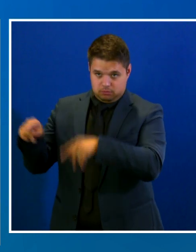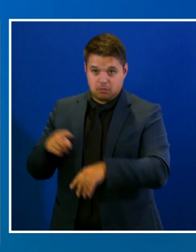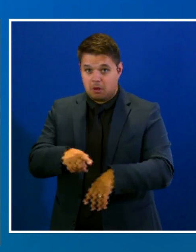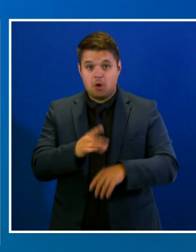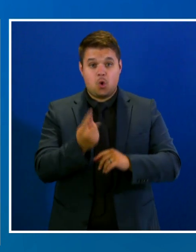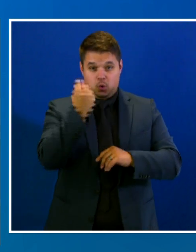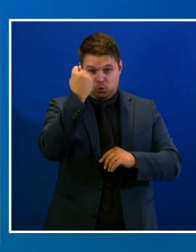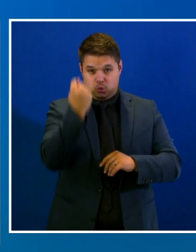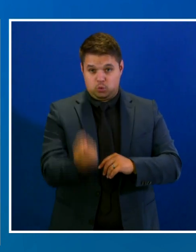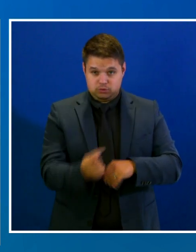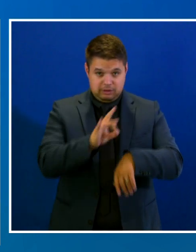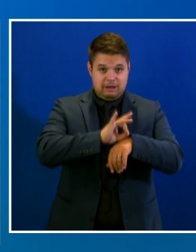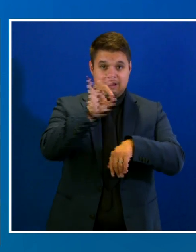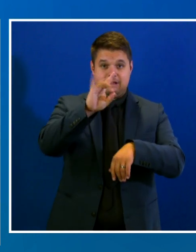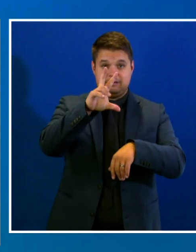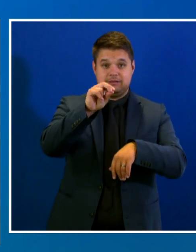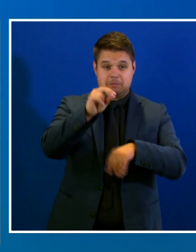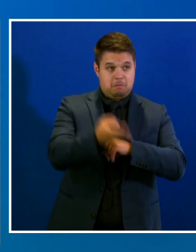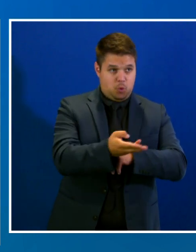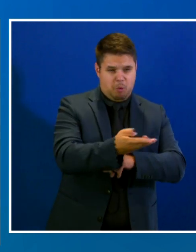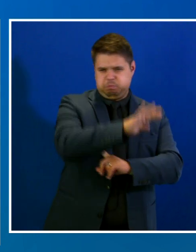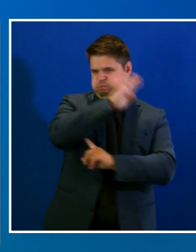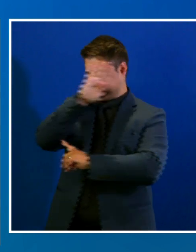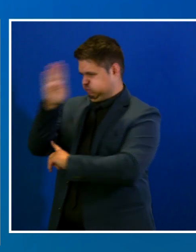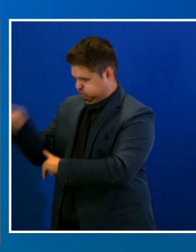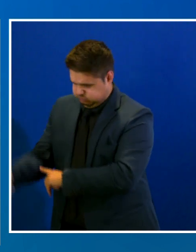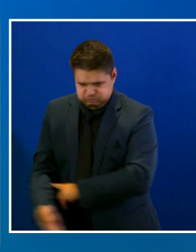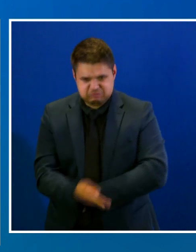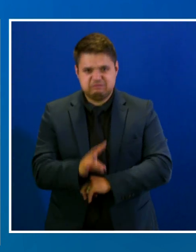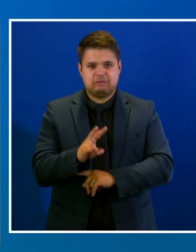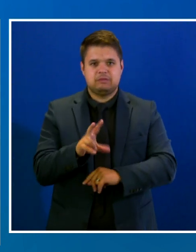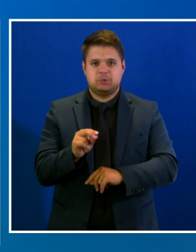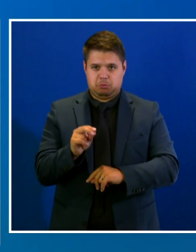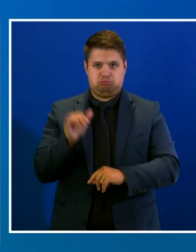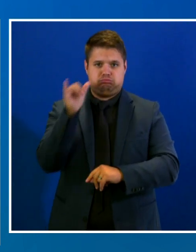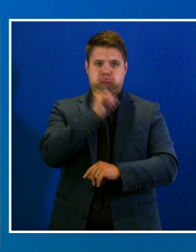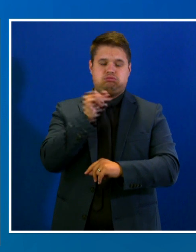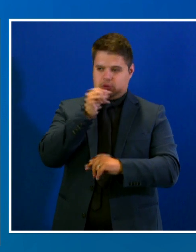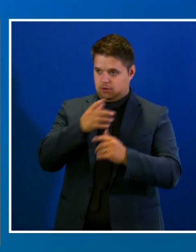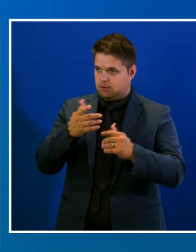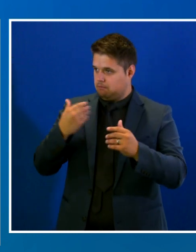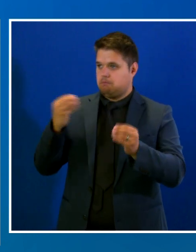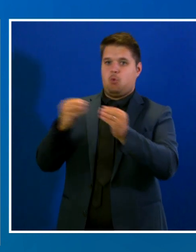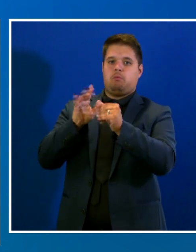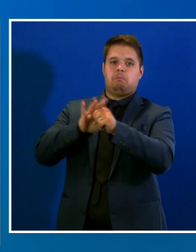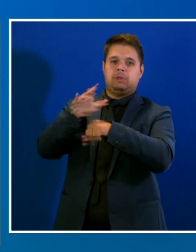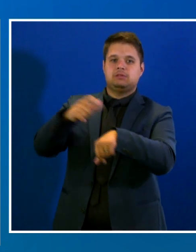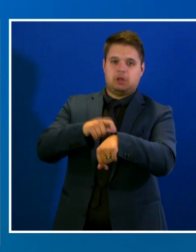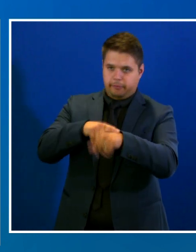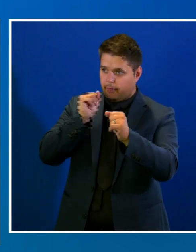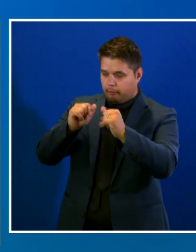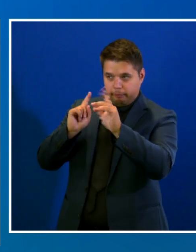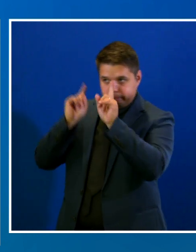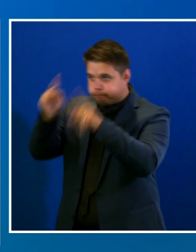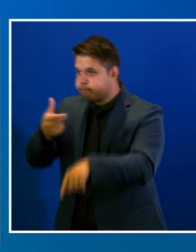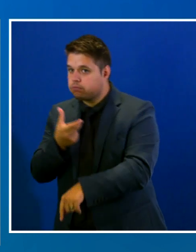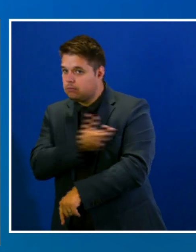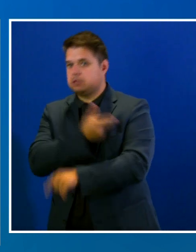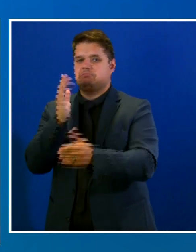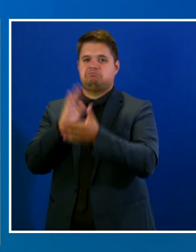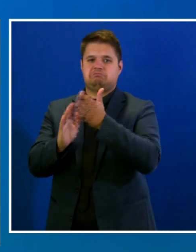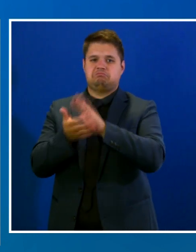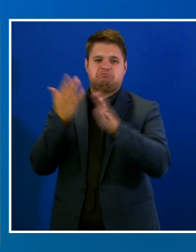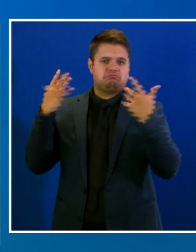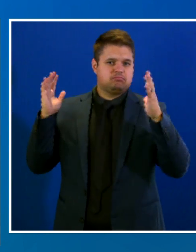p.m. The site also continues to be open for walk-up and drive-up vaccinations on